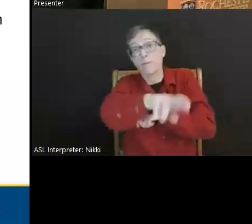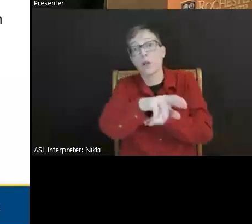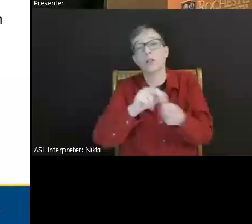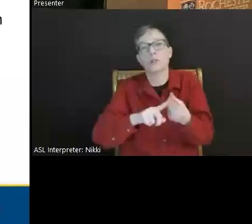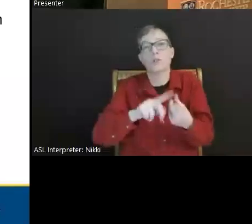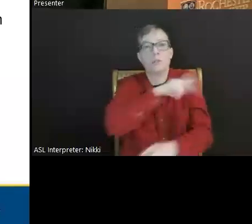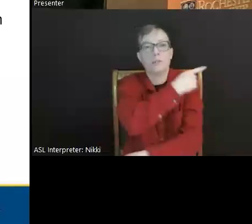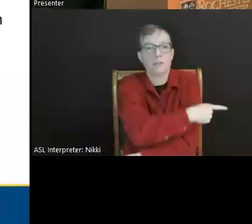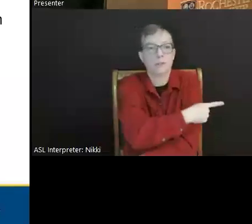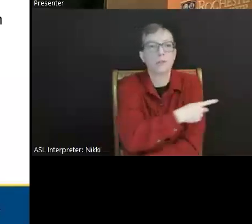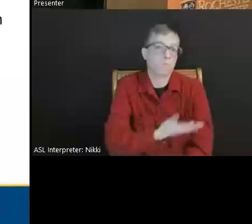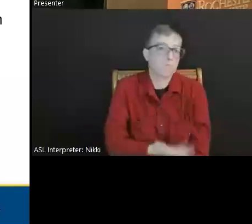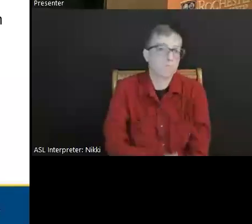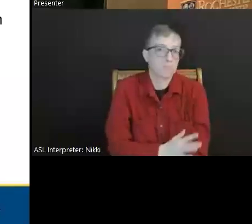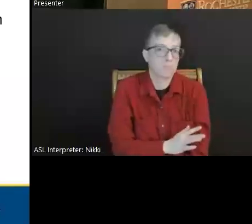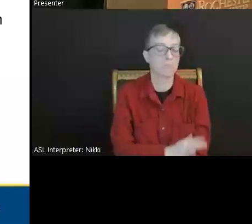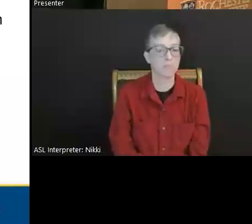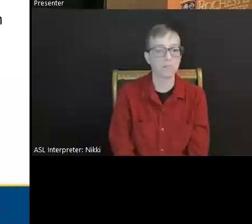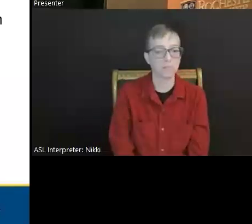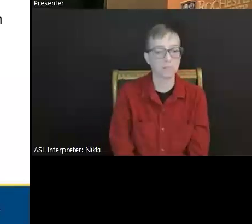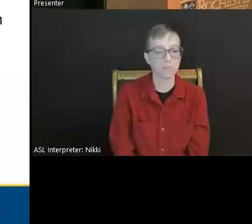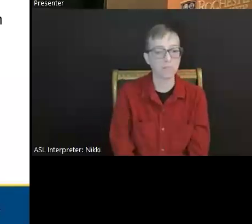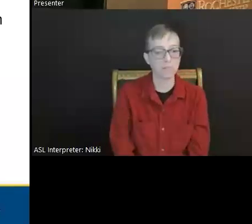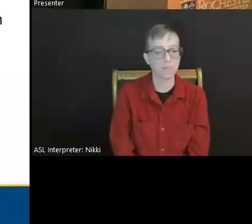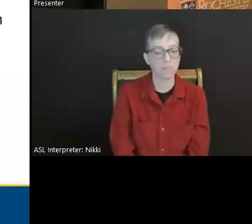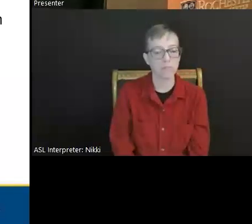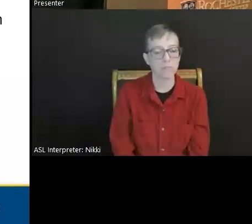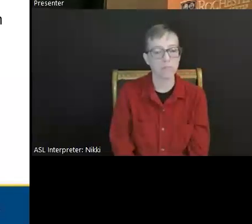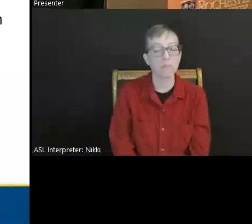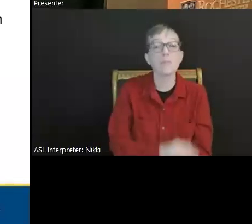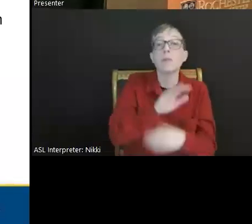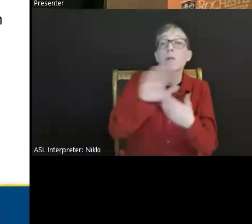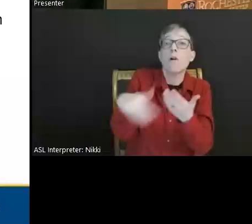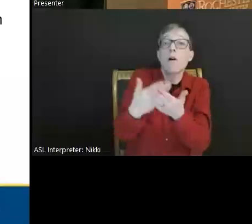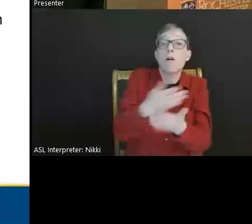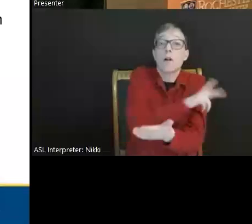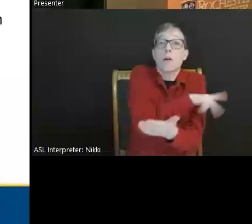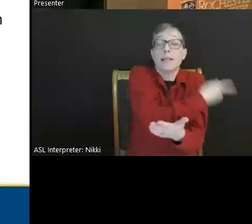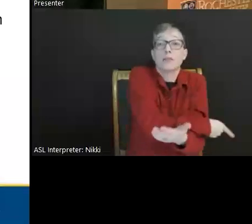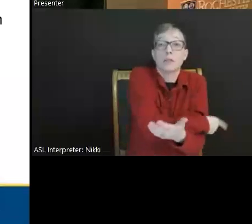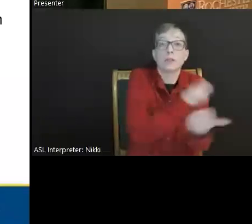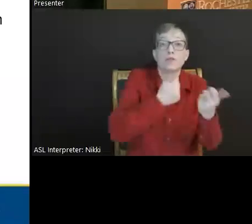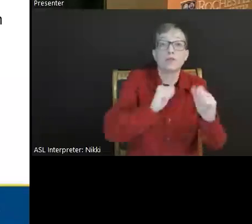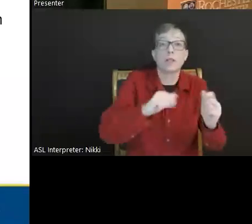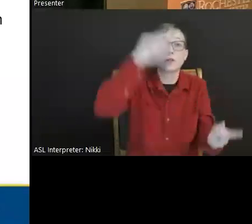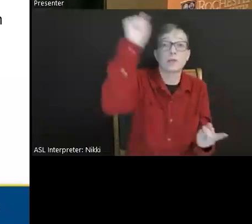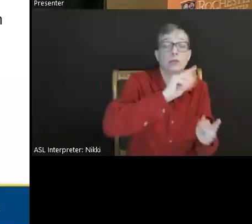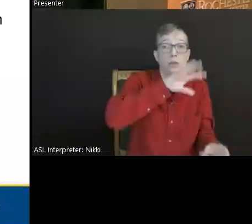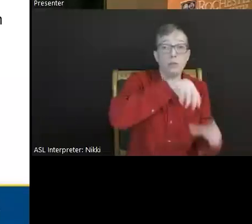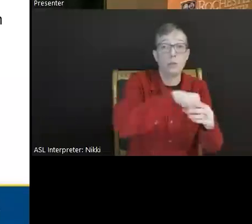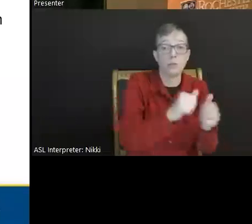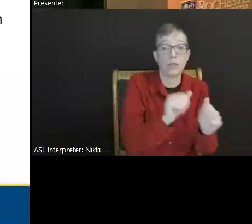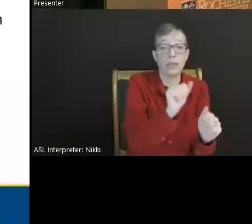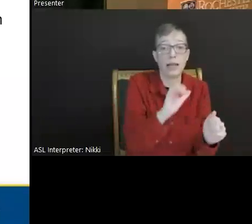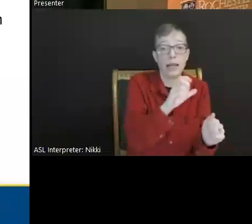directly. It's important to know that all patients stepping down from ACT are eligible for Health Home Plus level of